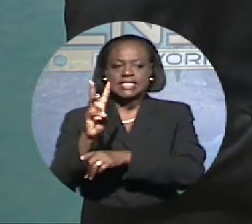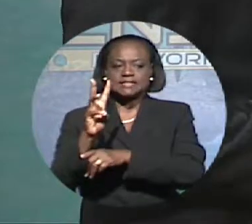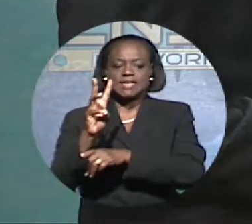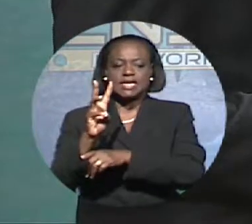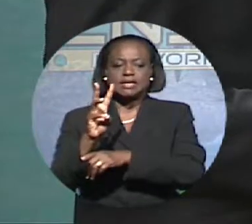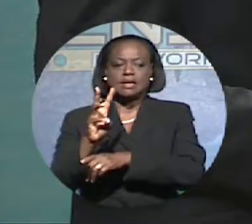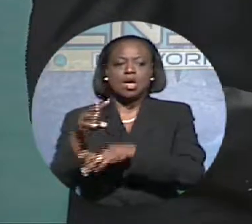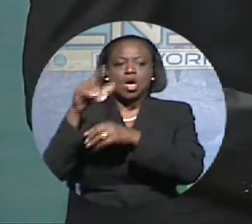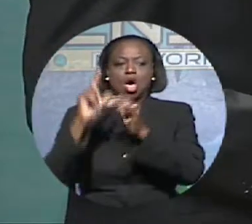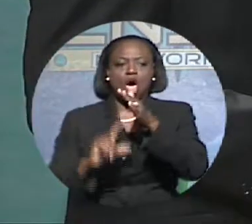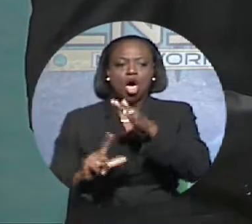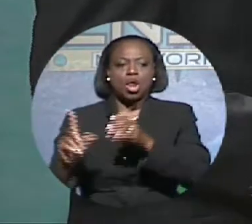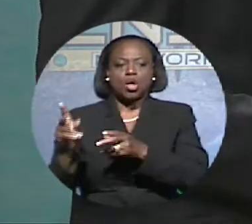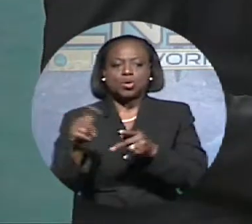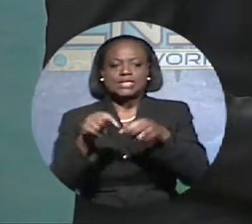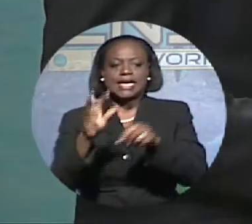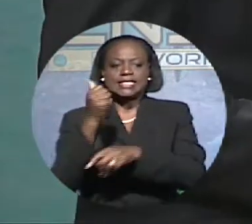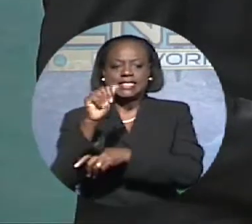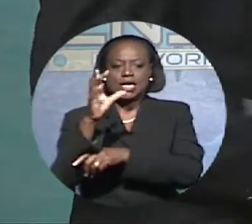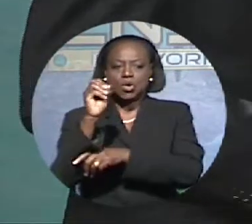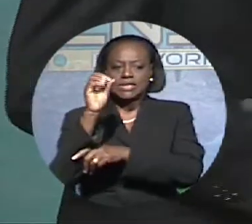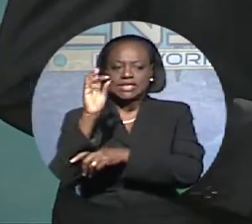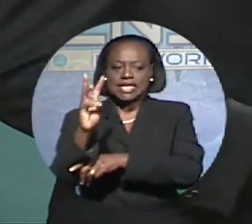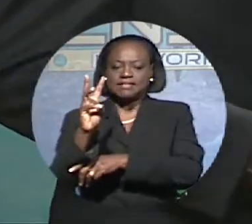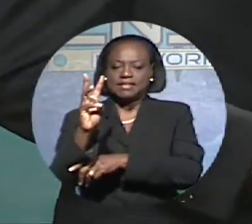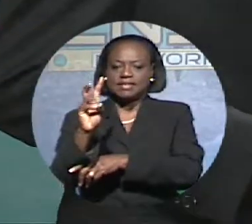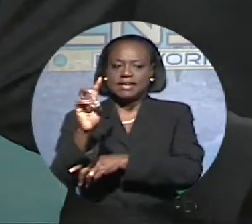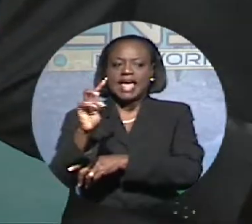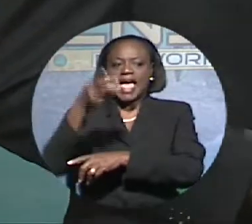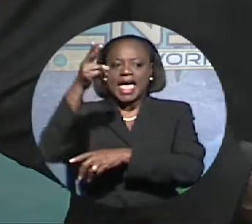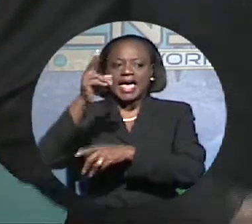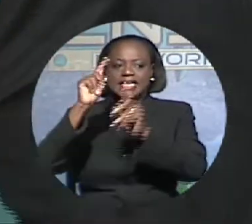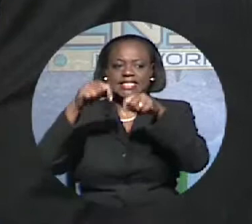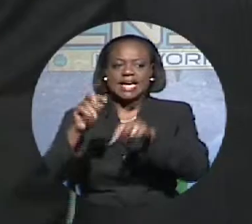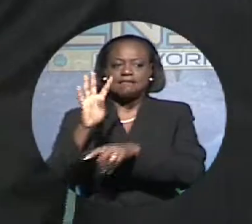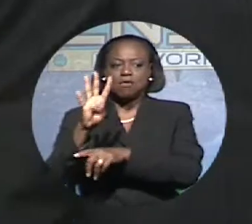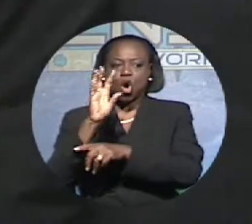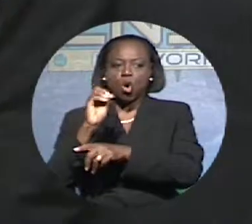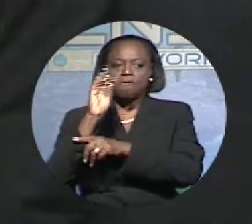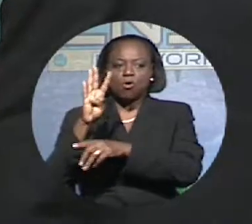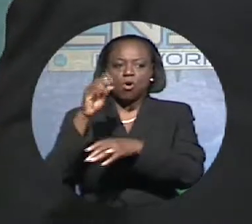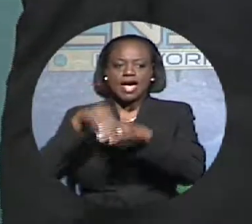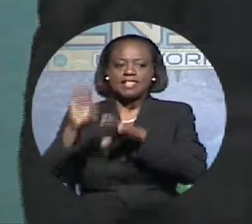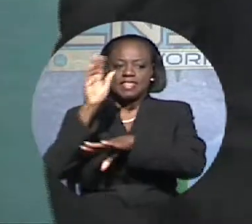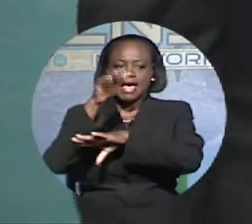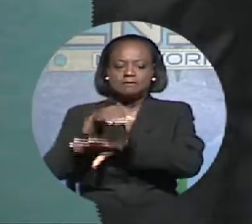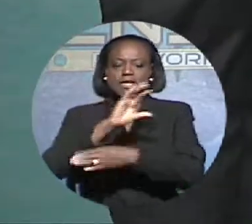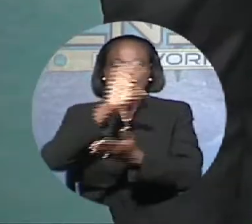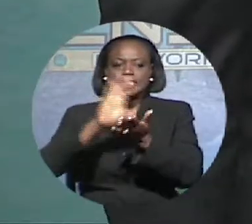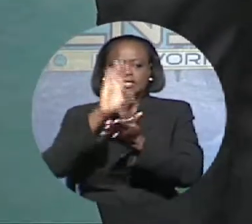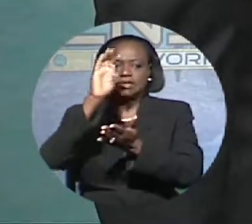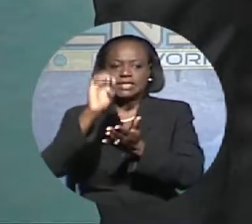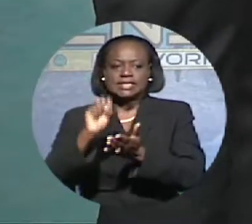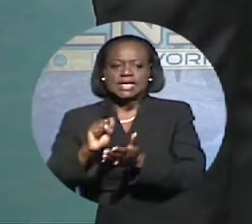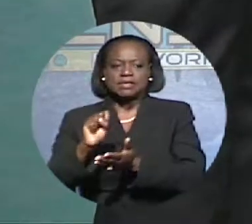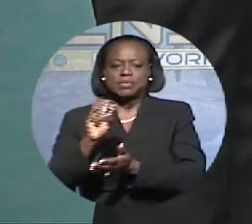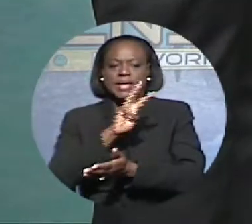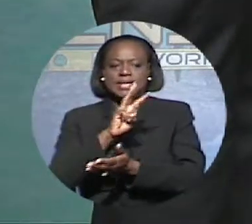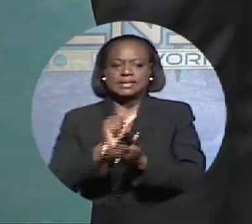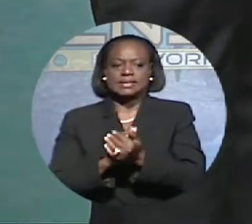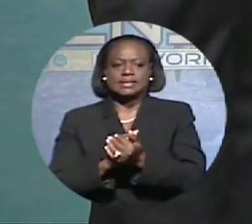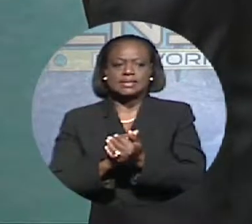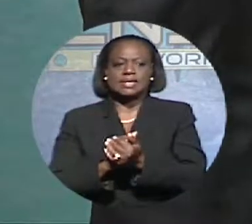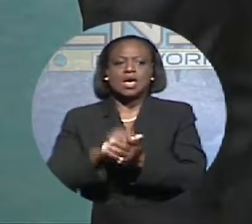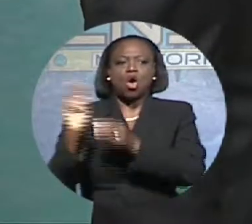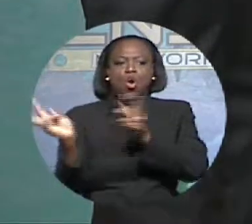moderate sharp. Low tide will take place at 10:07 in the morning with a high tide at 4:04 in the afternoon. In the central and southeastern islands on